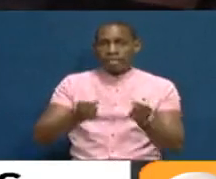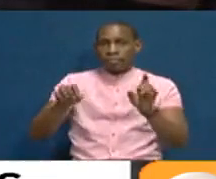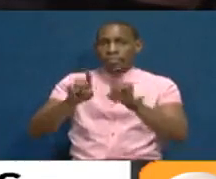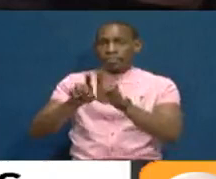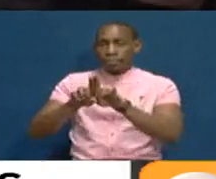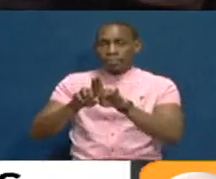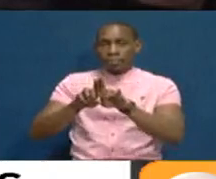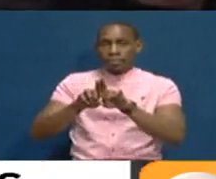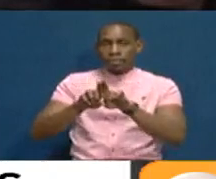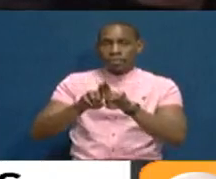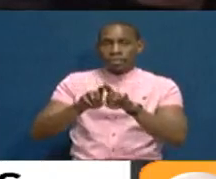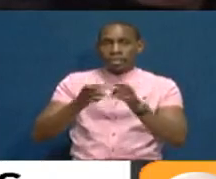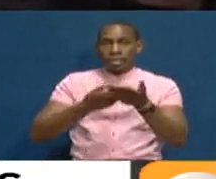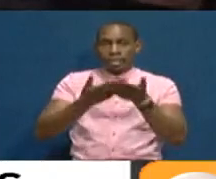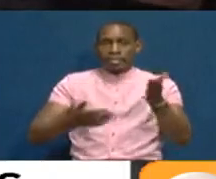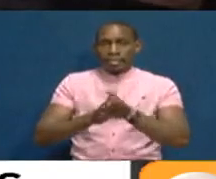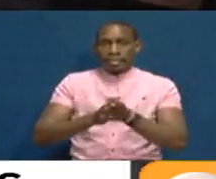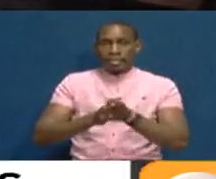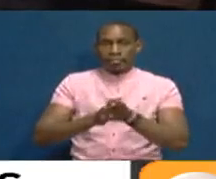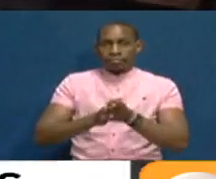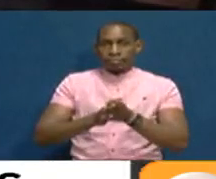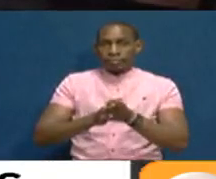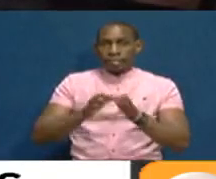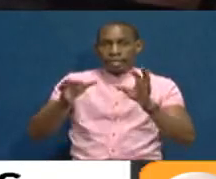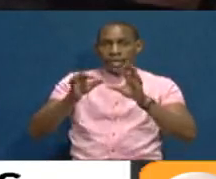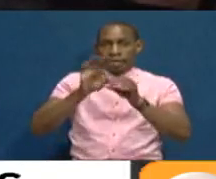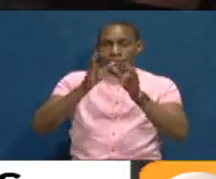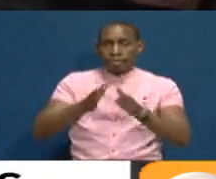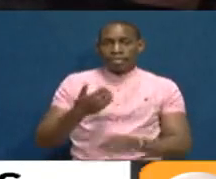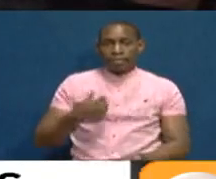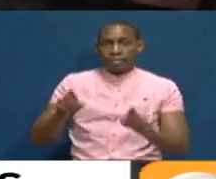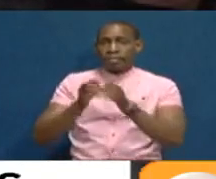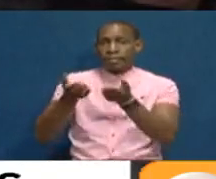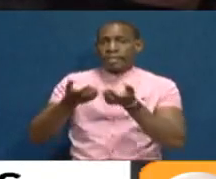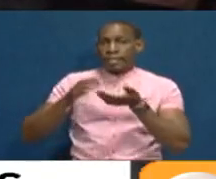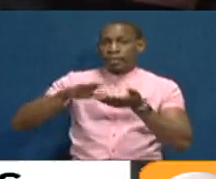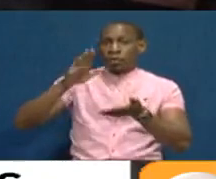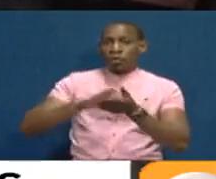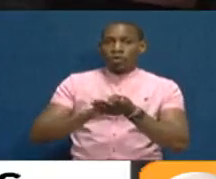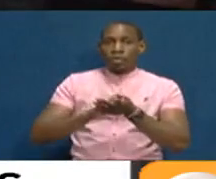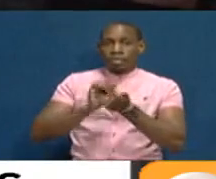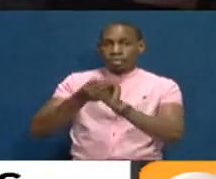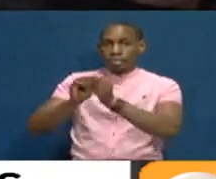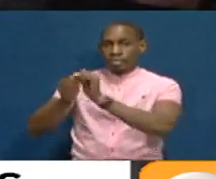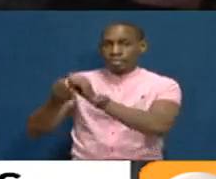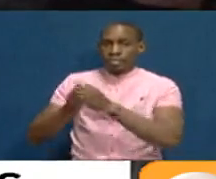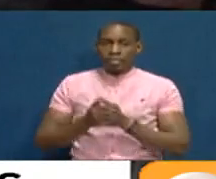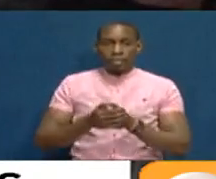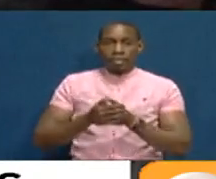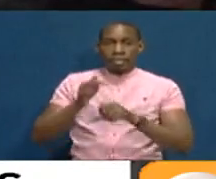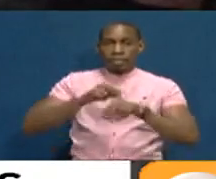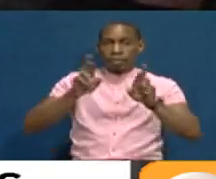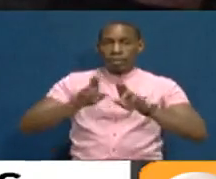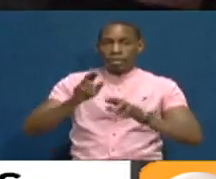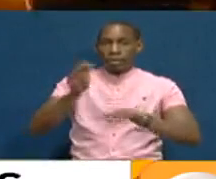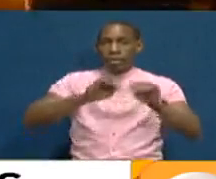the register of voters is hosted, which will require some rectification as well in readiness